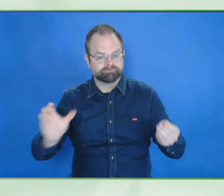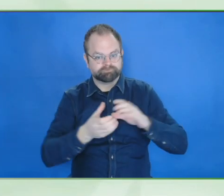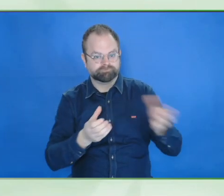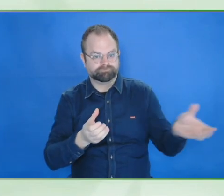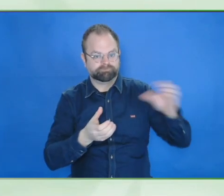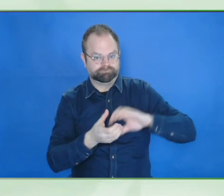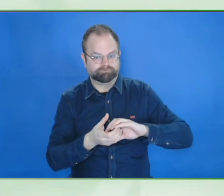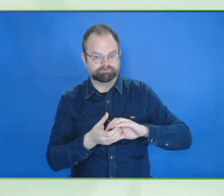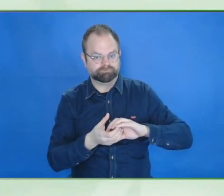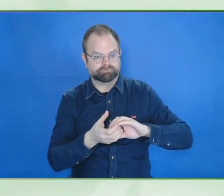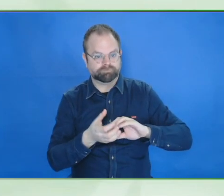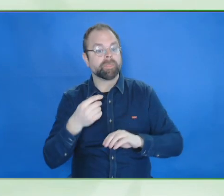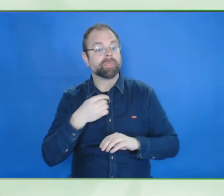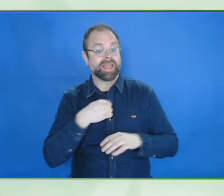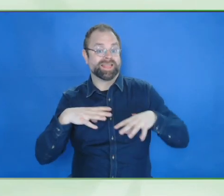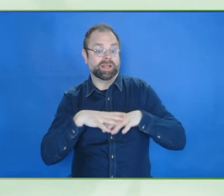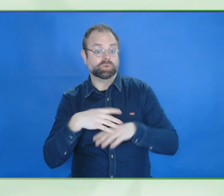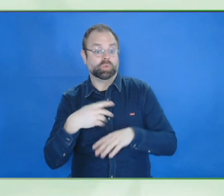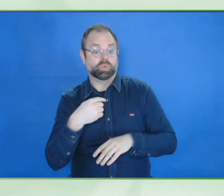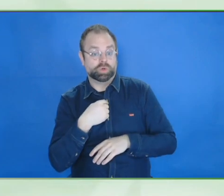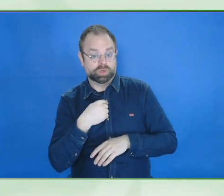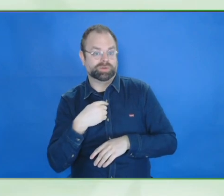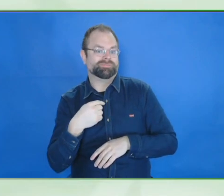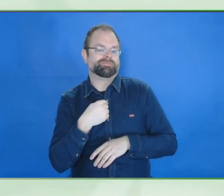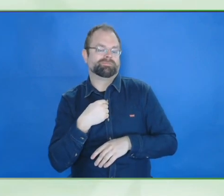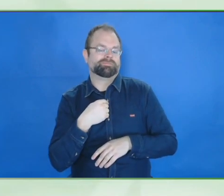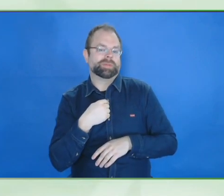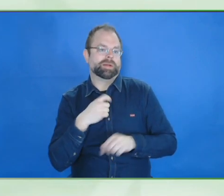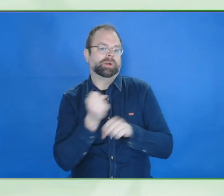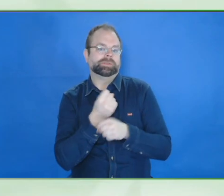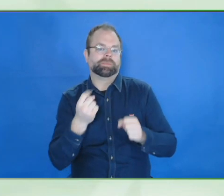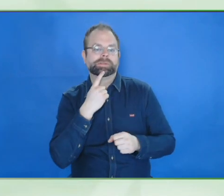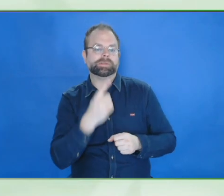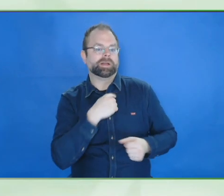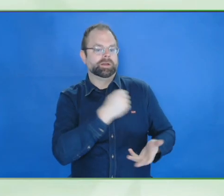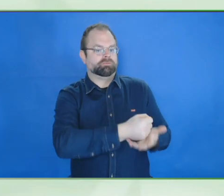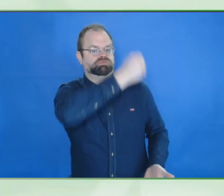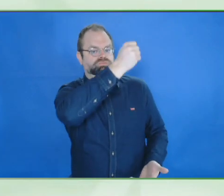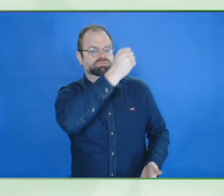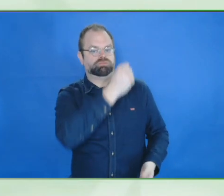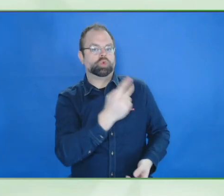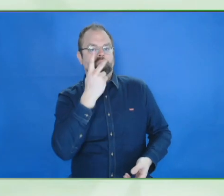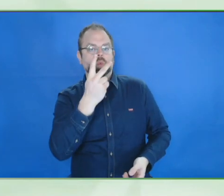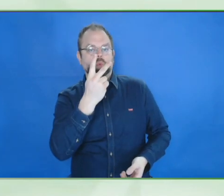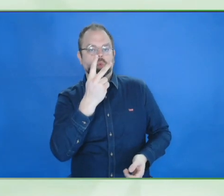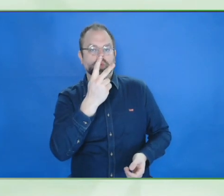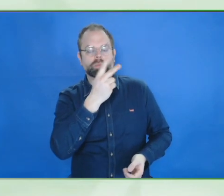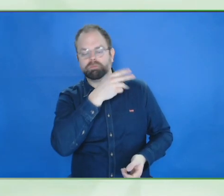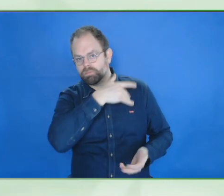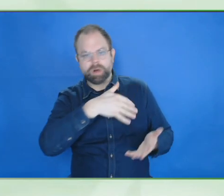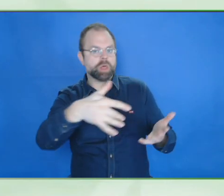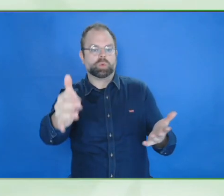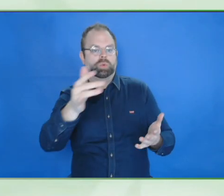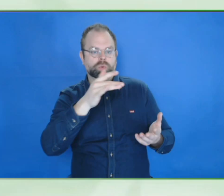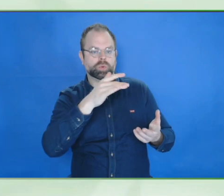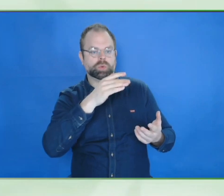the people or to companies coming to me, but I can offer you one thing. I can offer you the